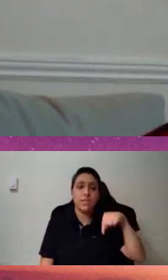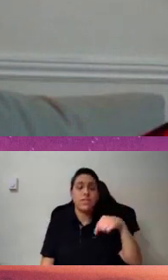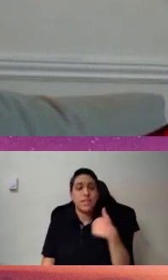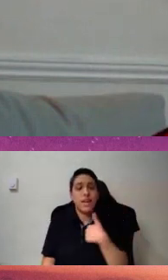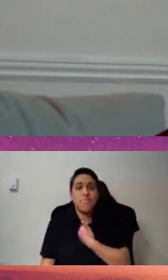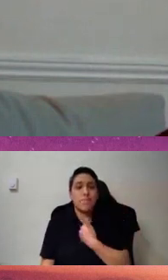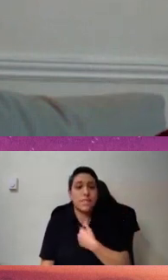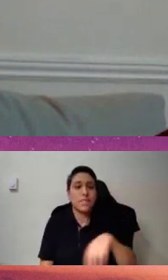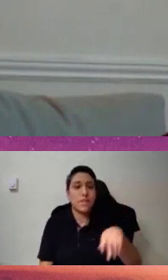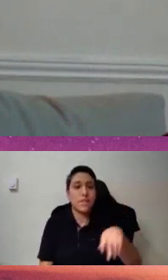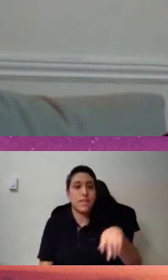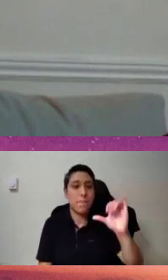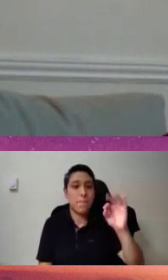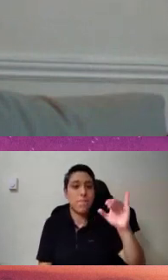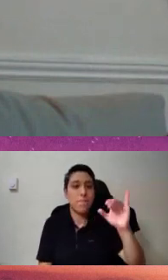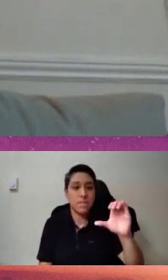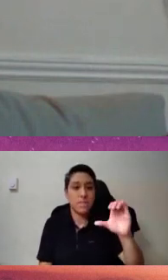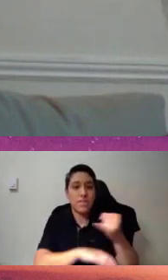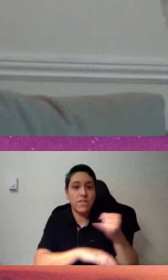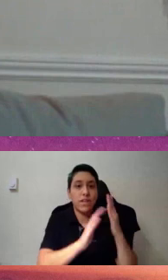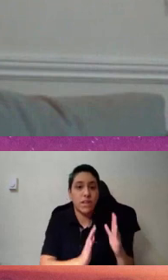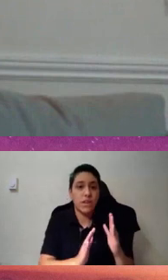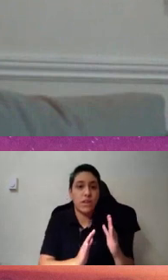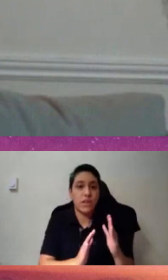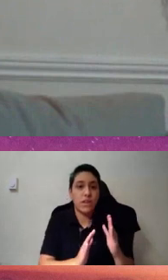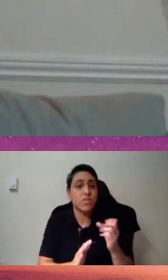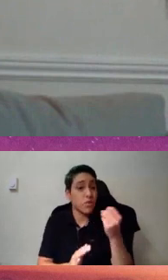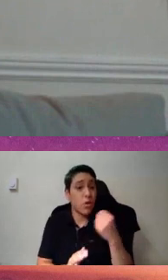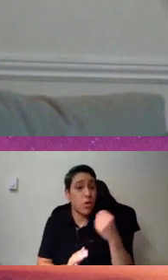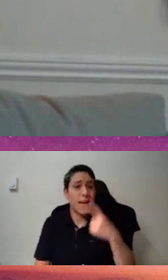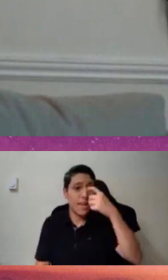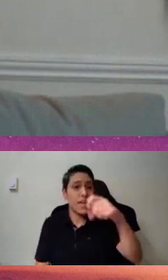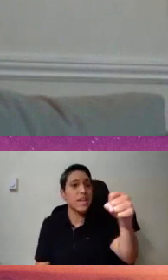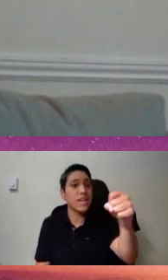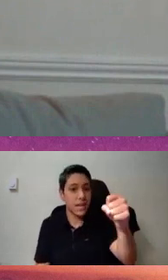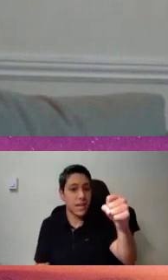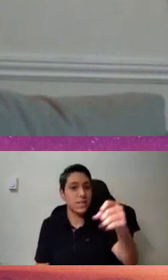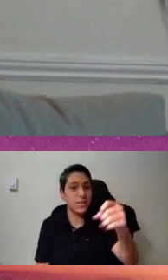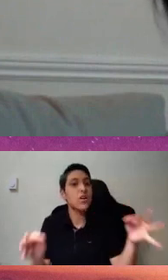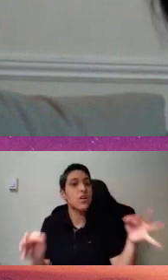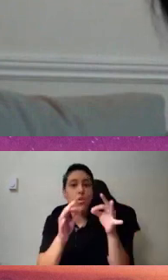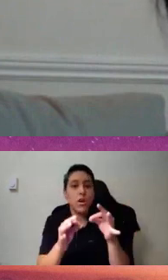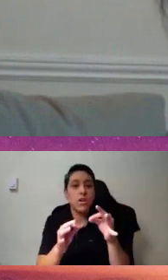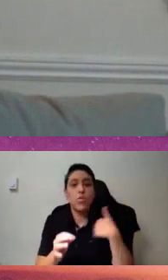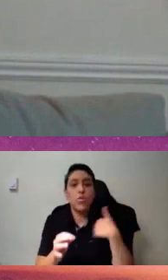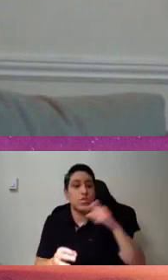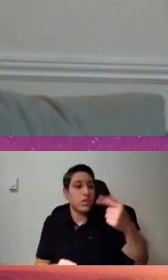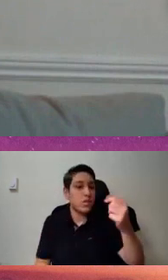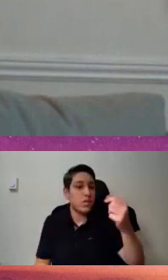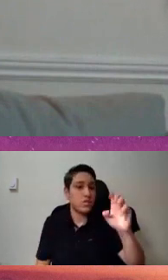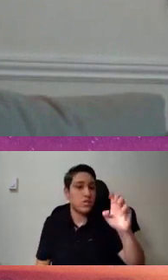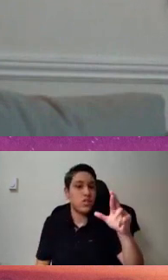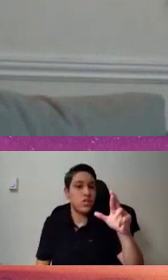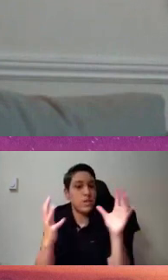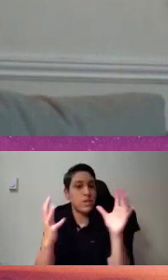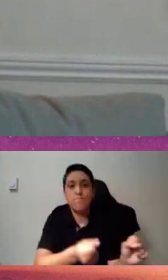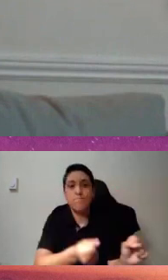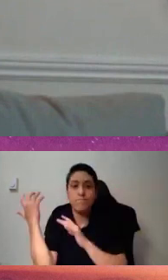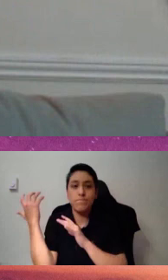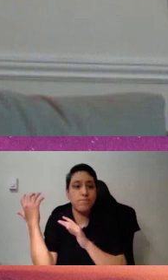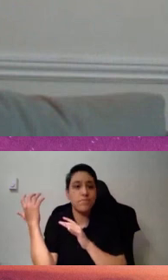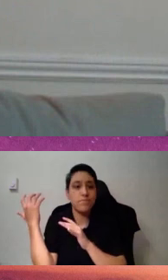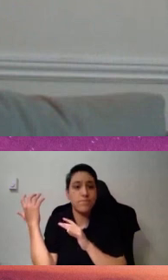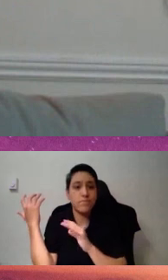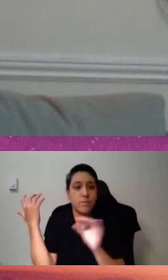It is every bit worth decolonizing, and we deserve liberation in every form it